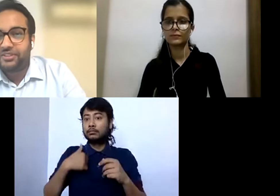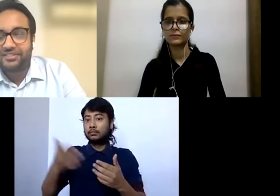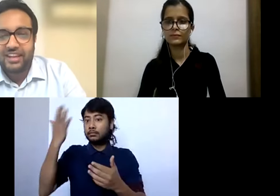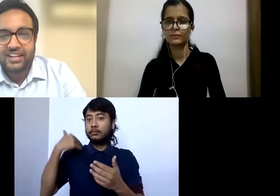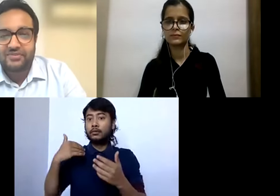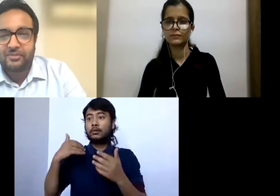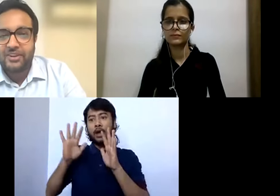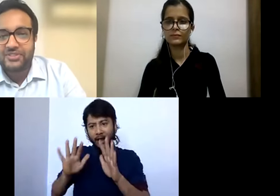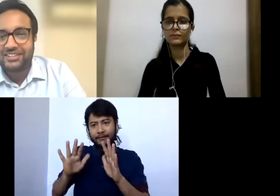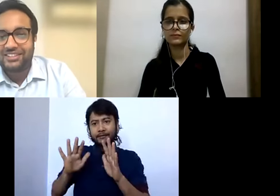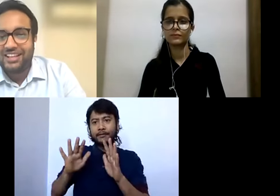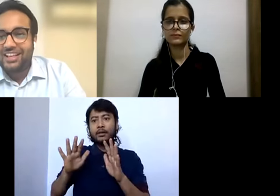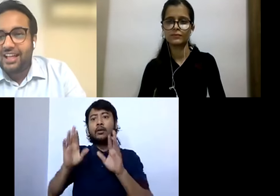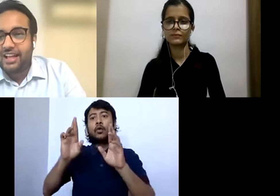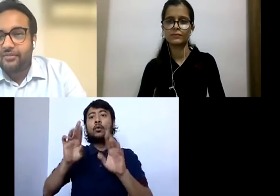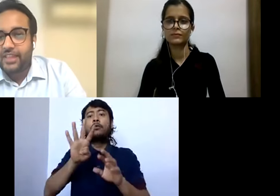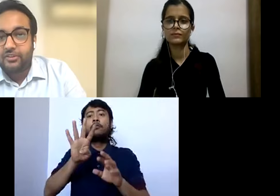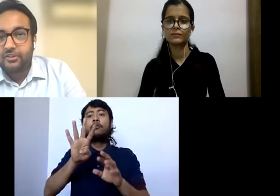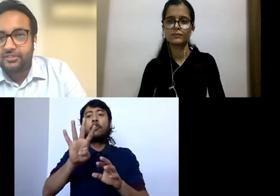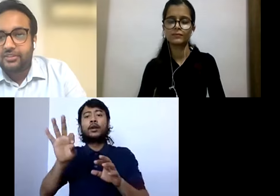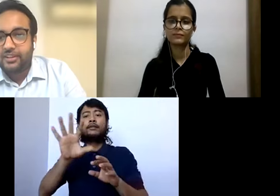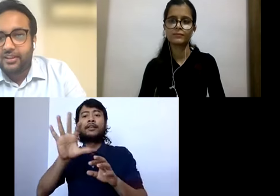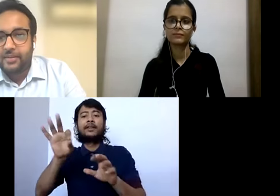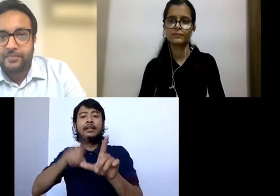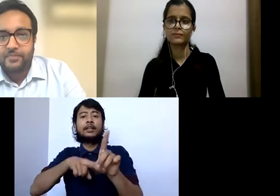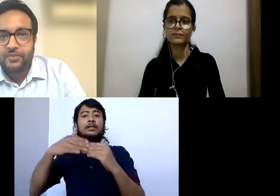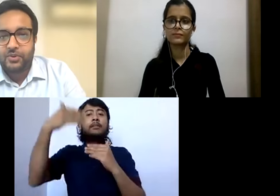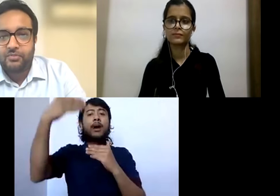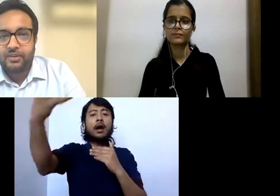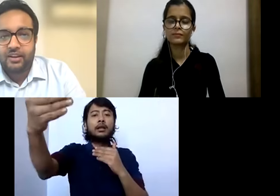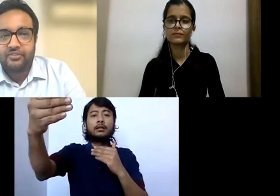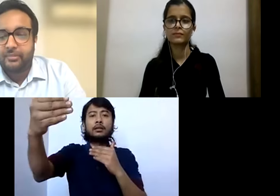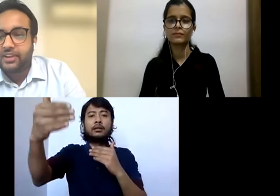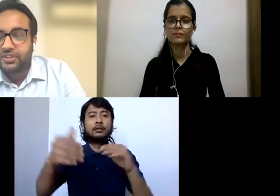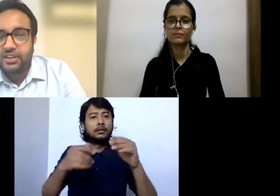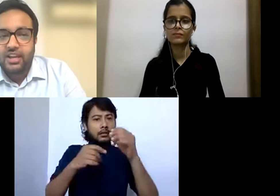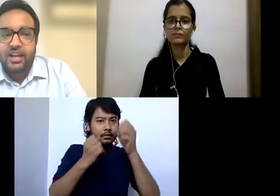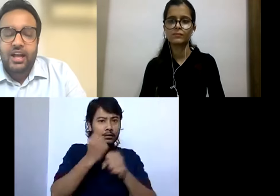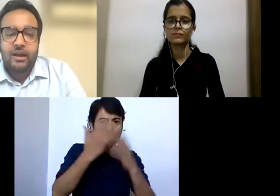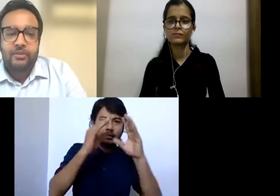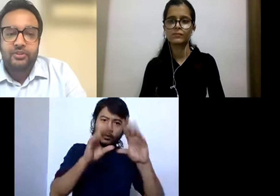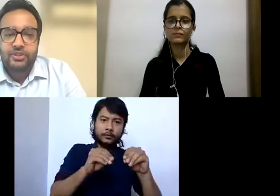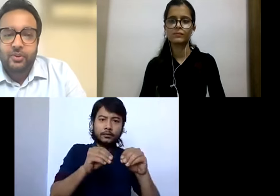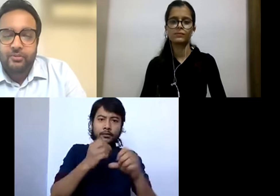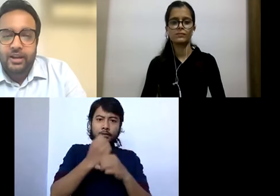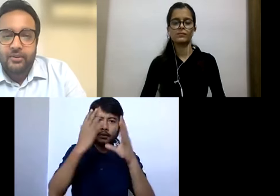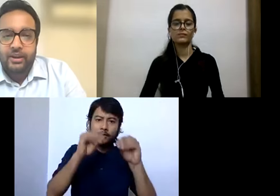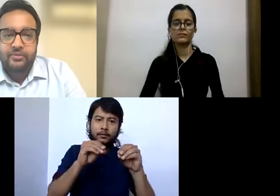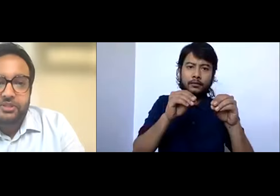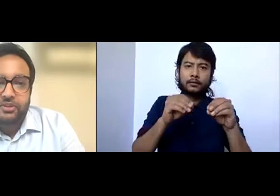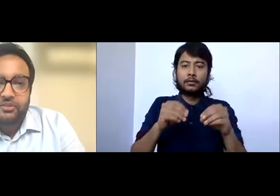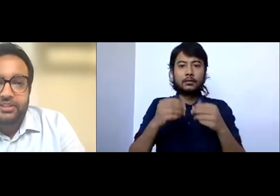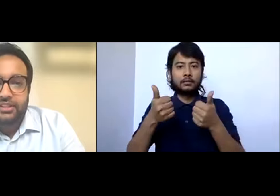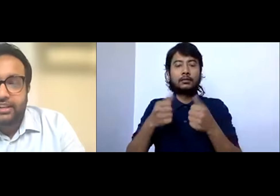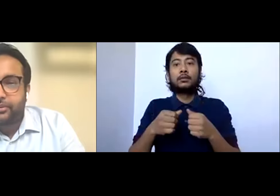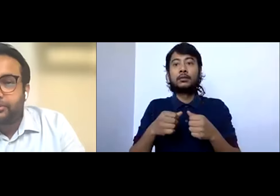three, four decades from now still without, you know, firm action. But a few years ago when I